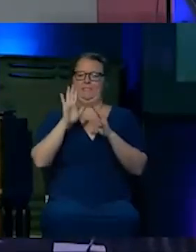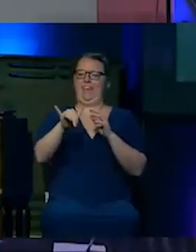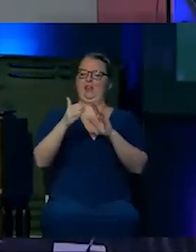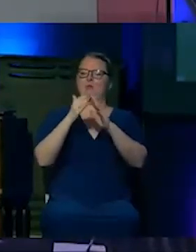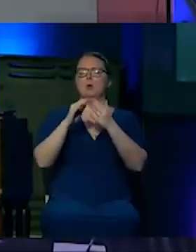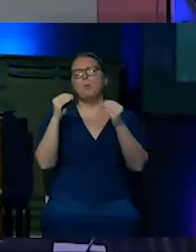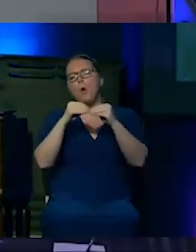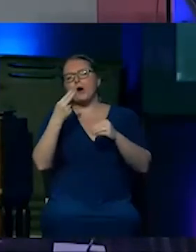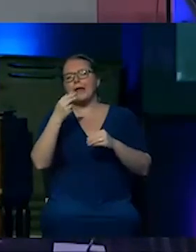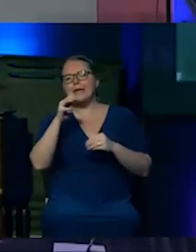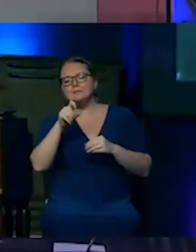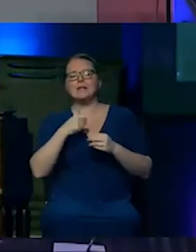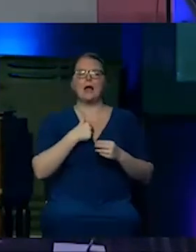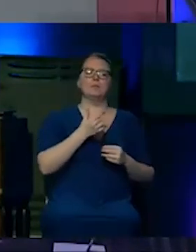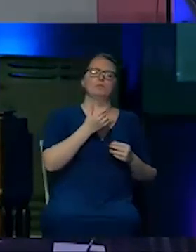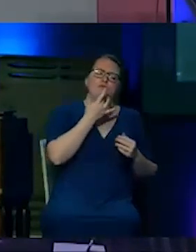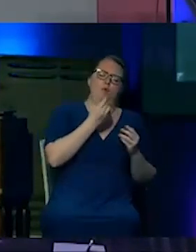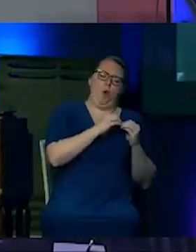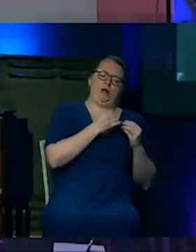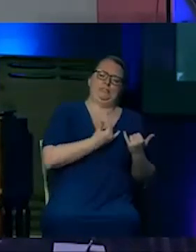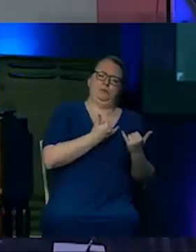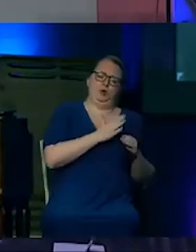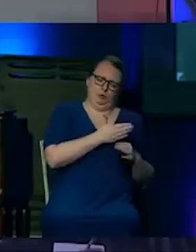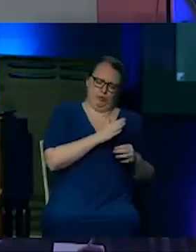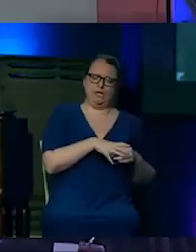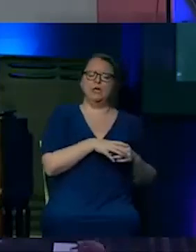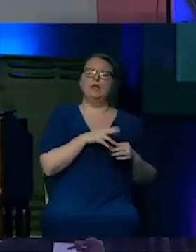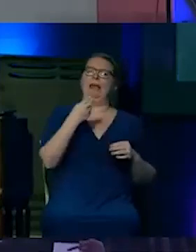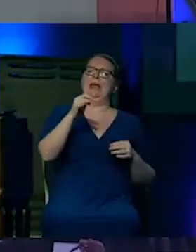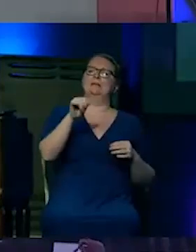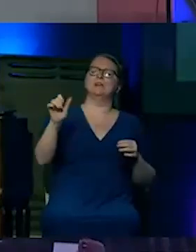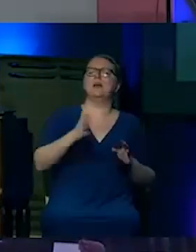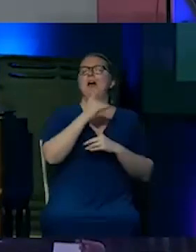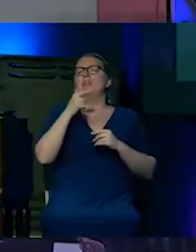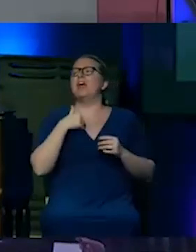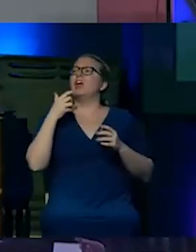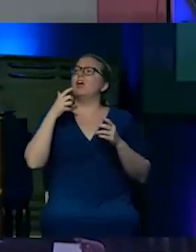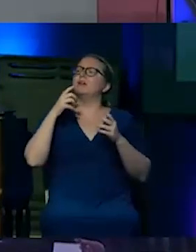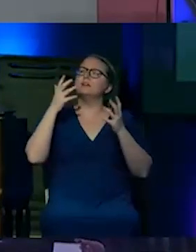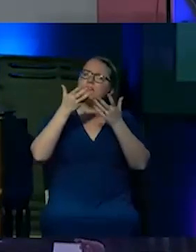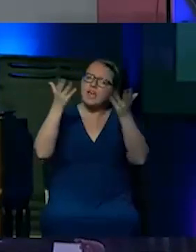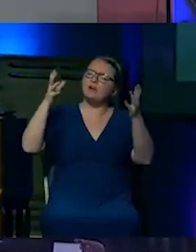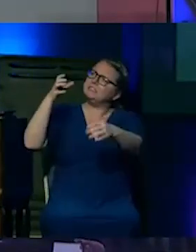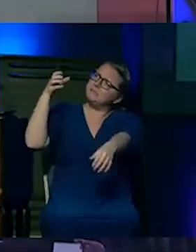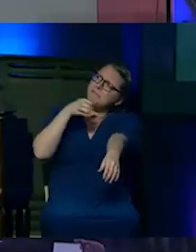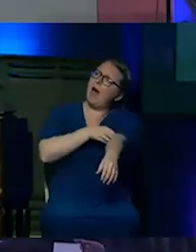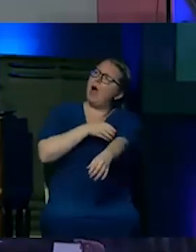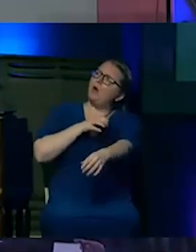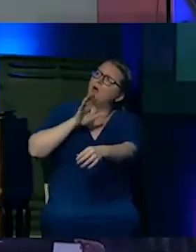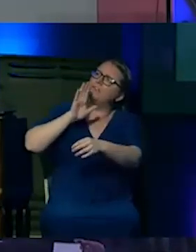more hymns and not as much contemporary music. And it was, there is power in